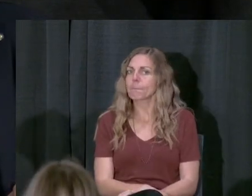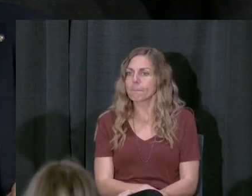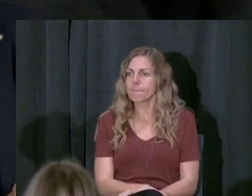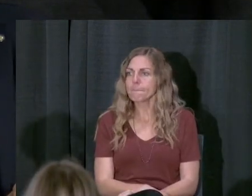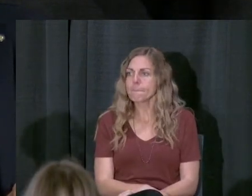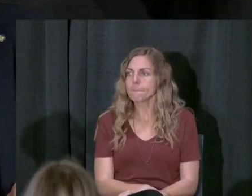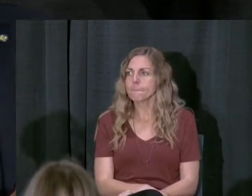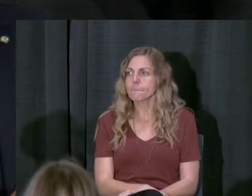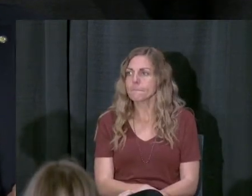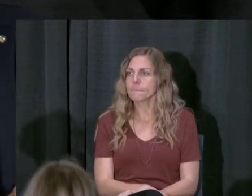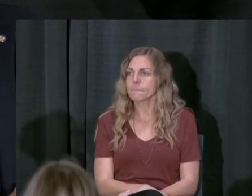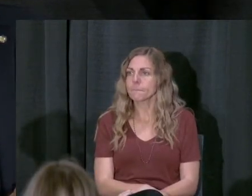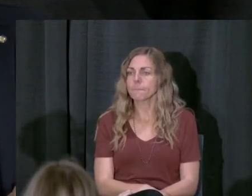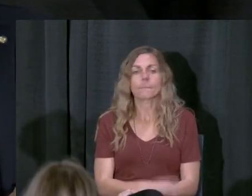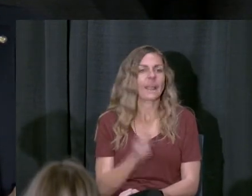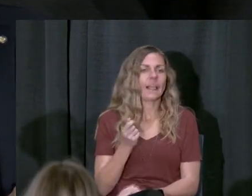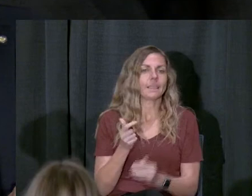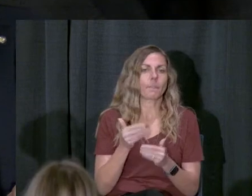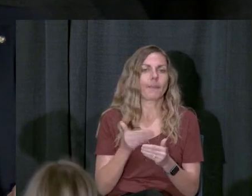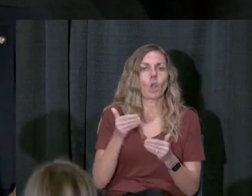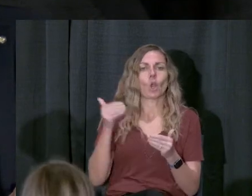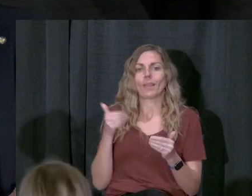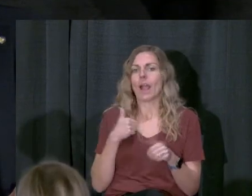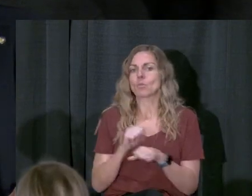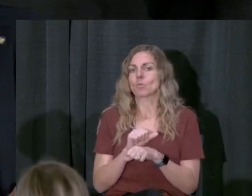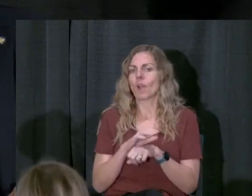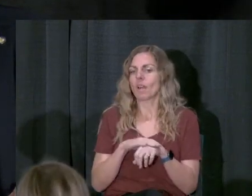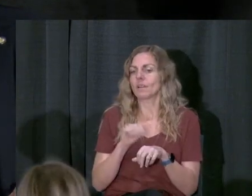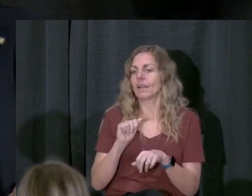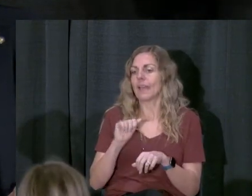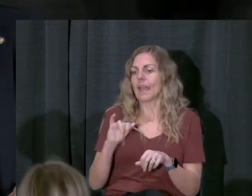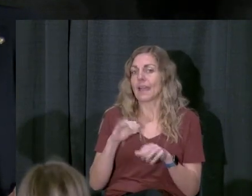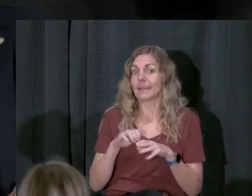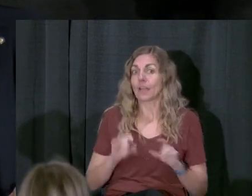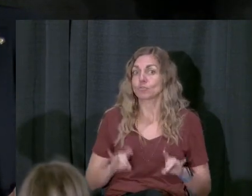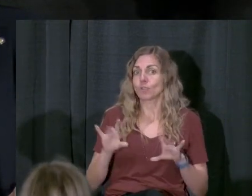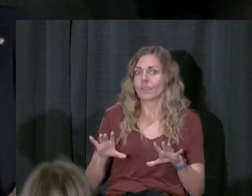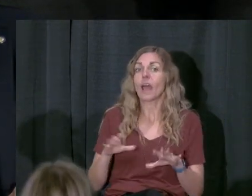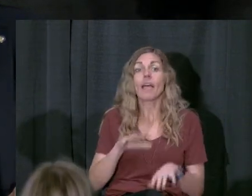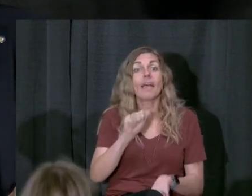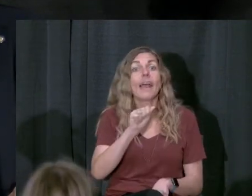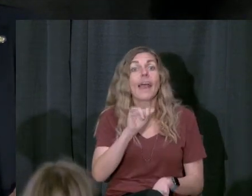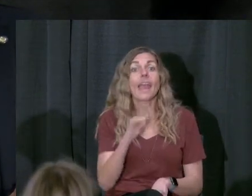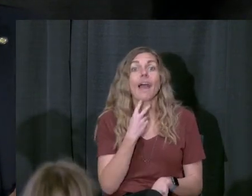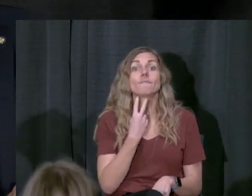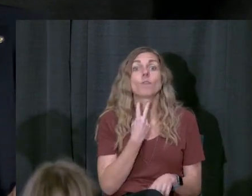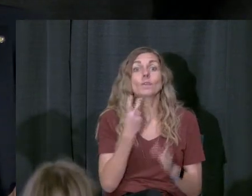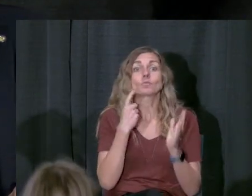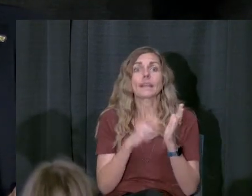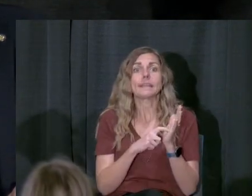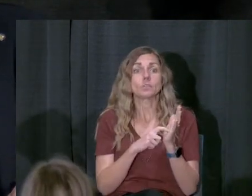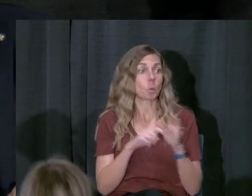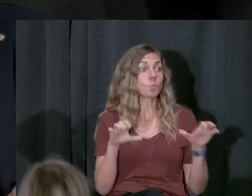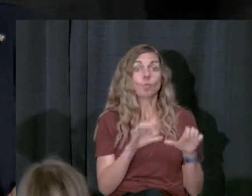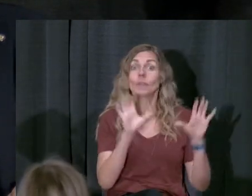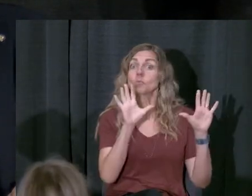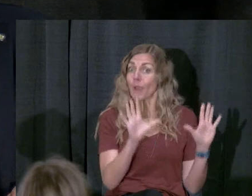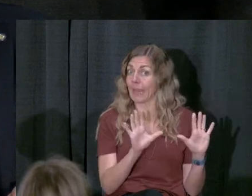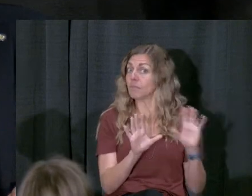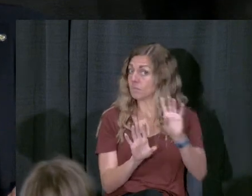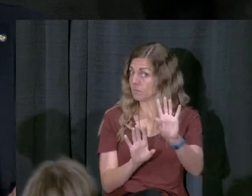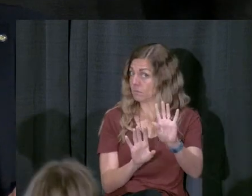Move a little bit. Earlier, I was working on some AI in Australia, and the AI voice recognition was doing great,